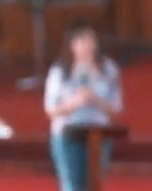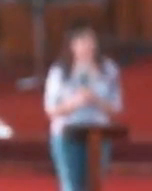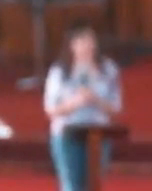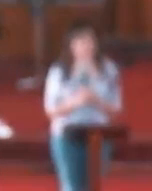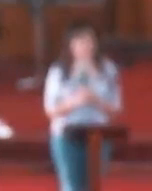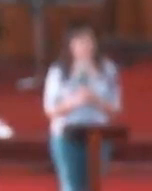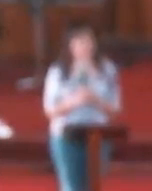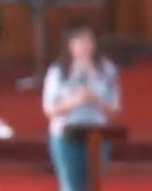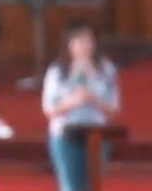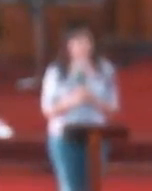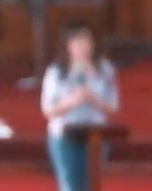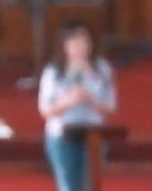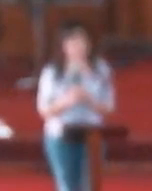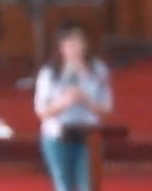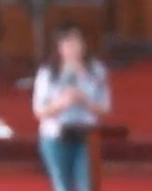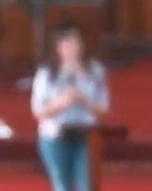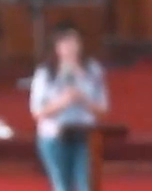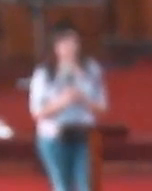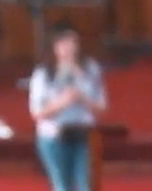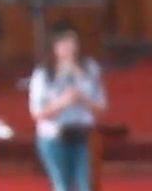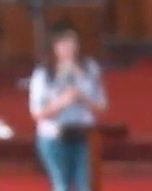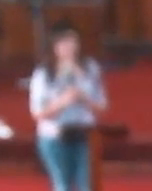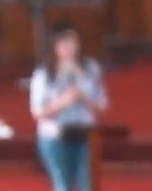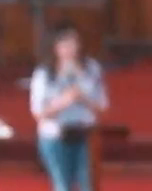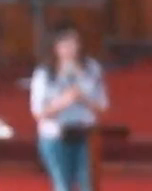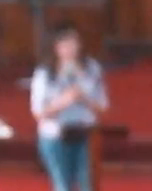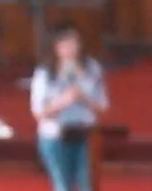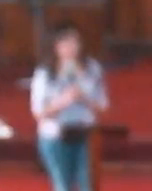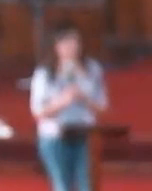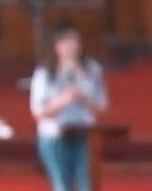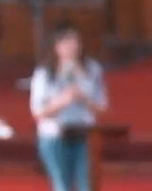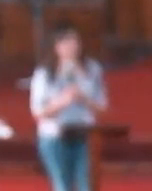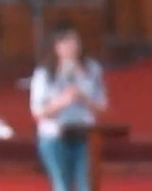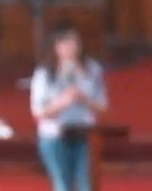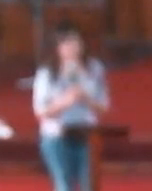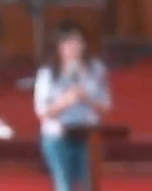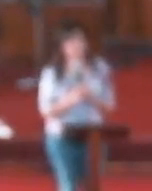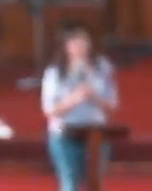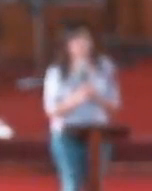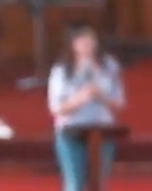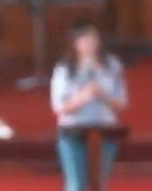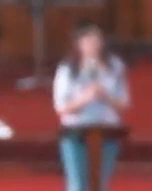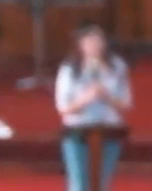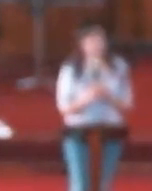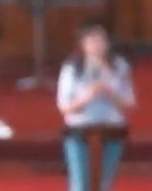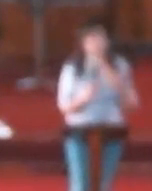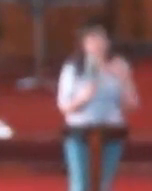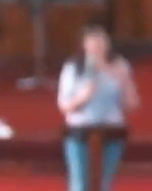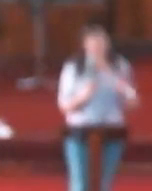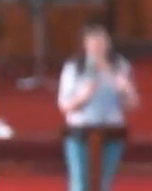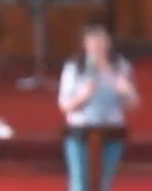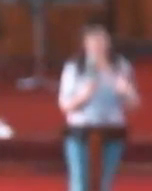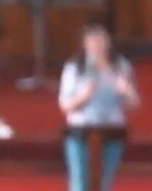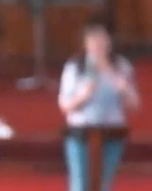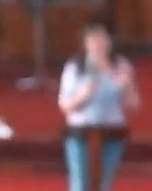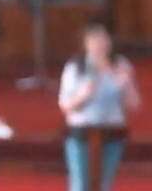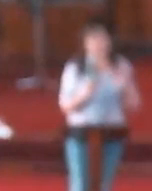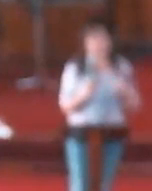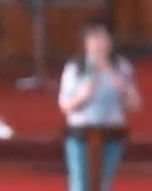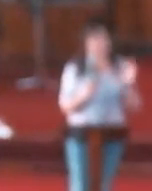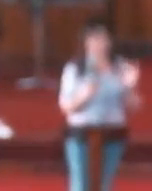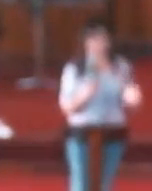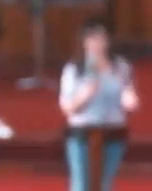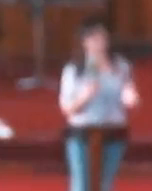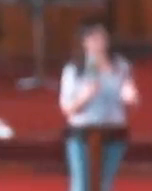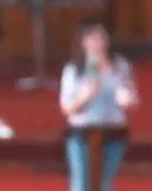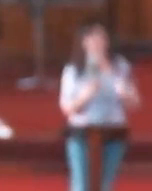bendecir un negocio, puede bendecir un matrimonio, traer vidas. Yo creo en Dios que hace milagros. Yeah, and I believe that the Lord does blessings and